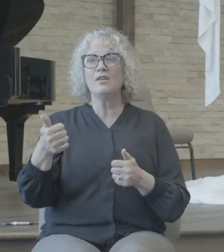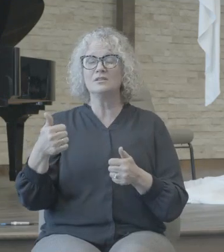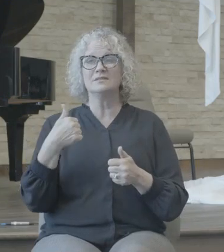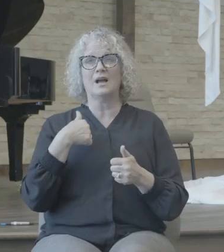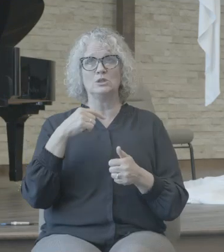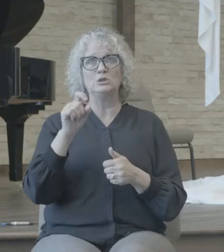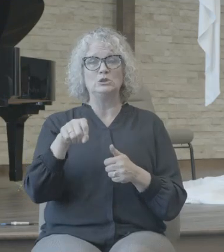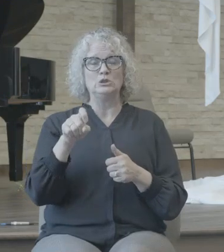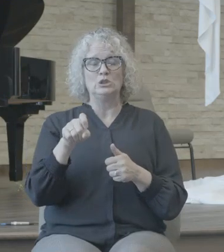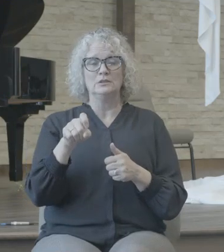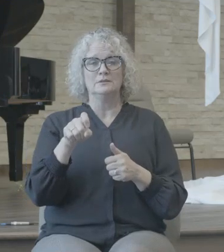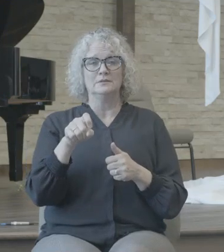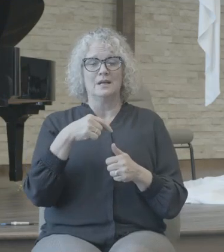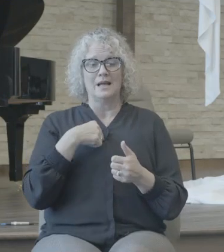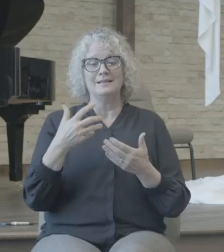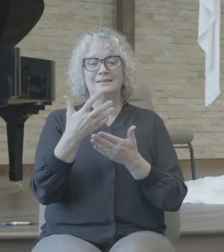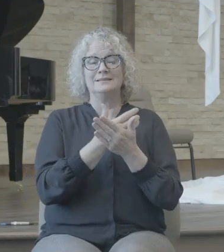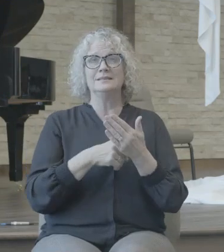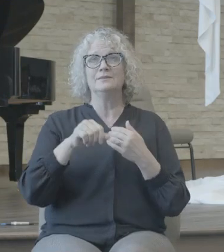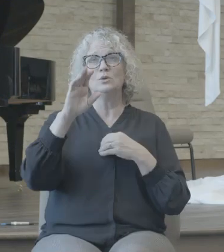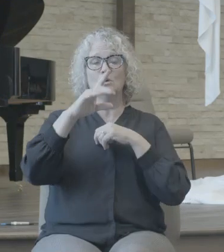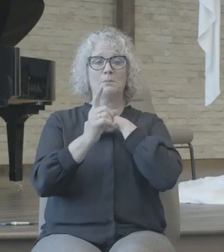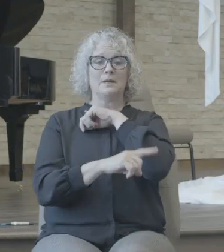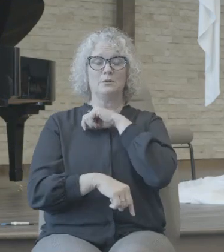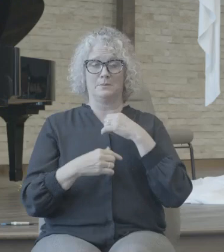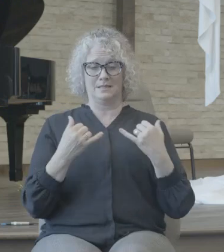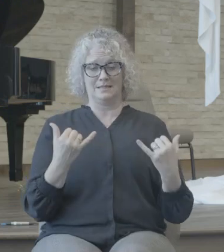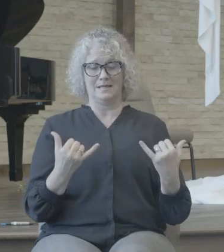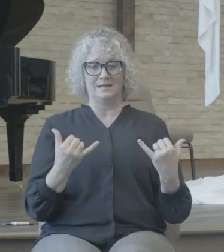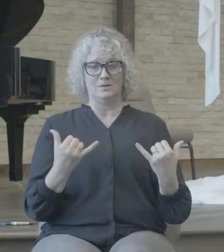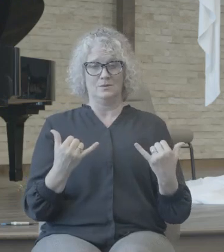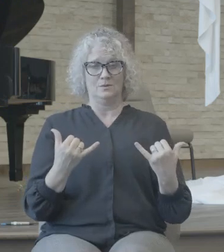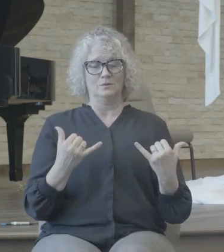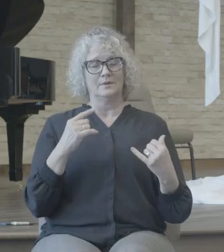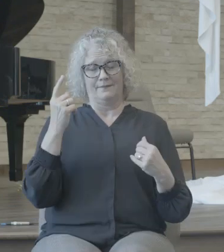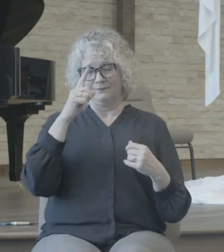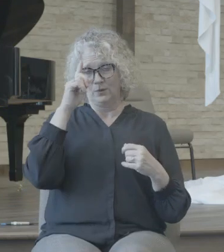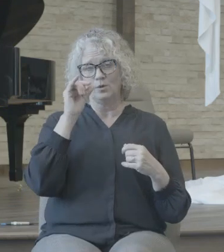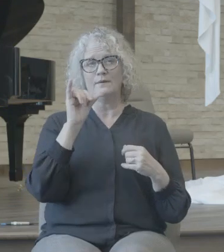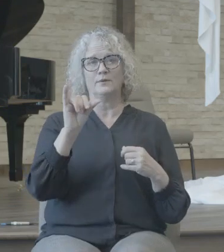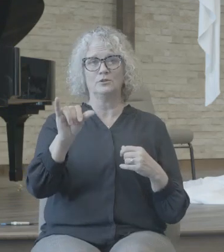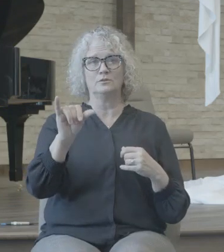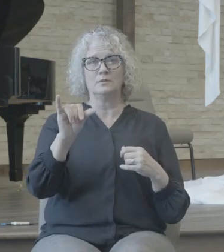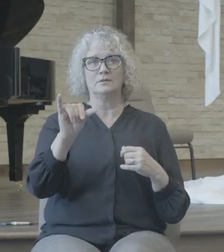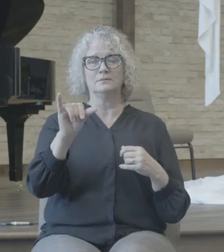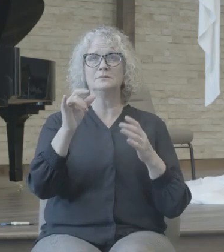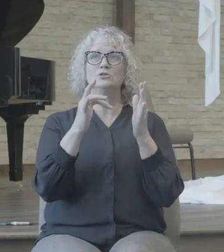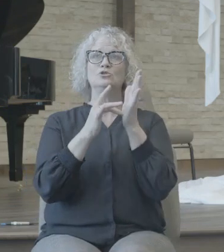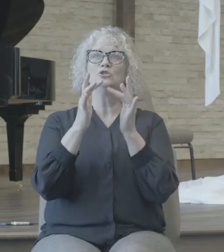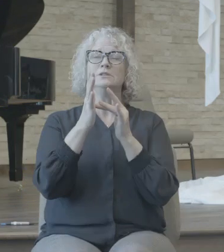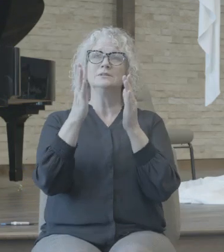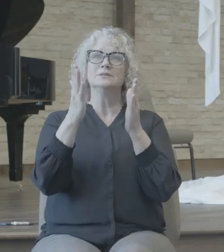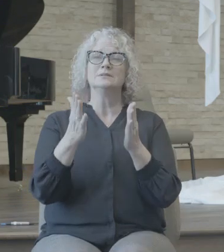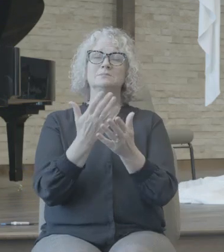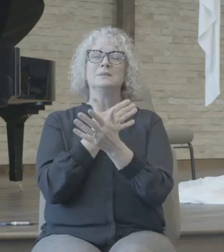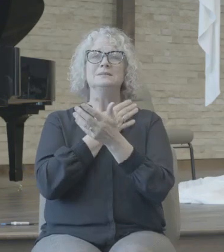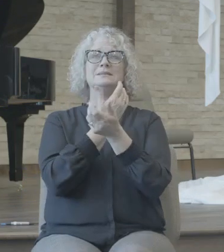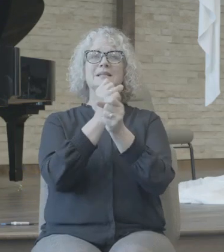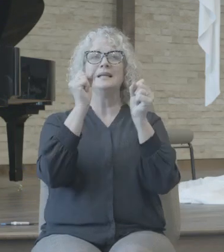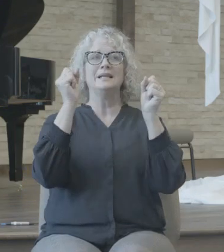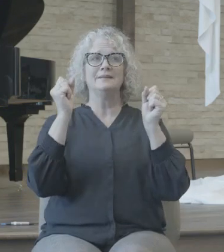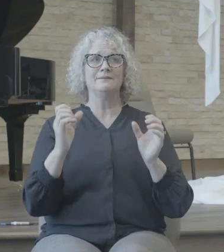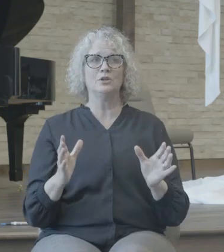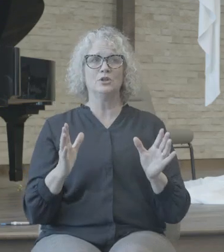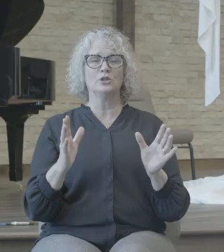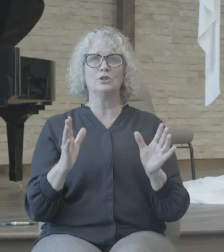should. I deserve your punishment both now and forever. But Jesus, my Savior, paid